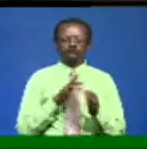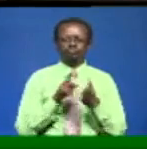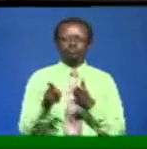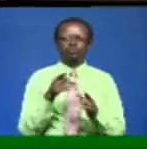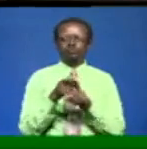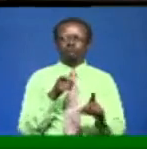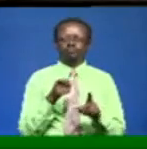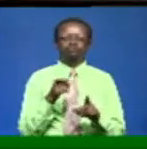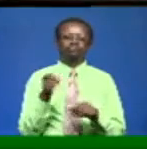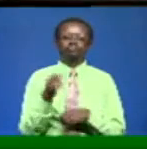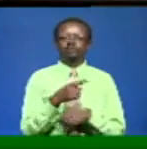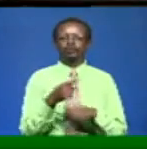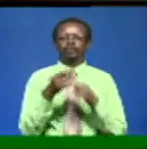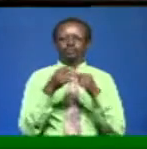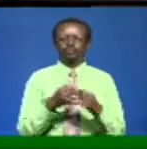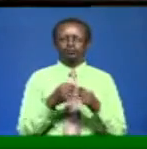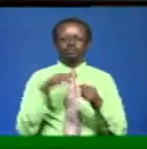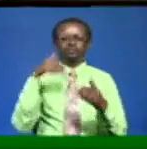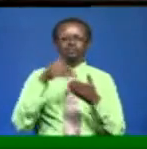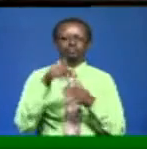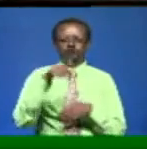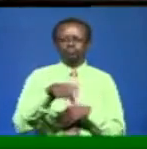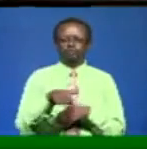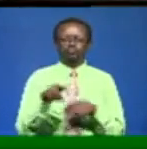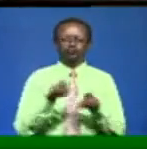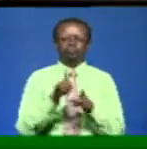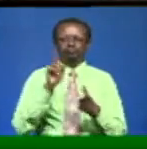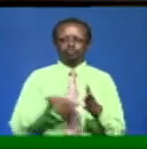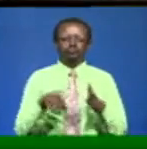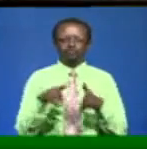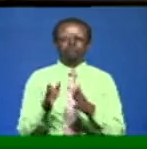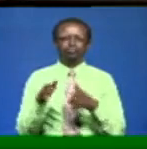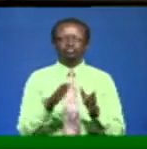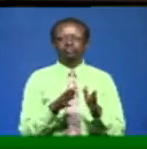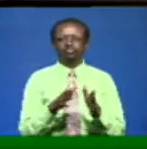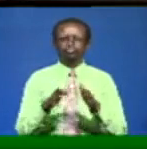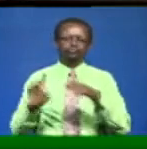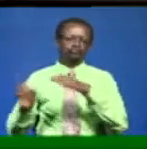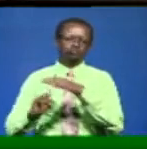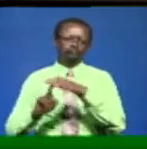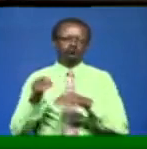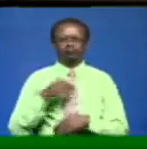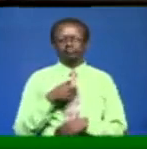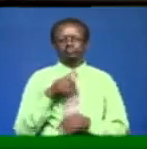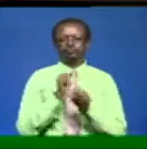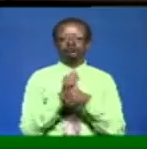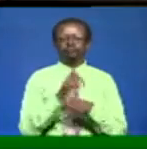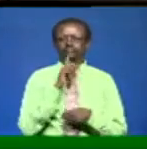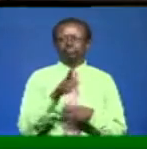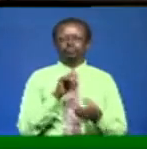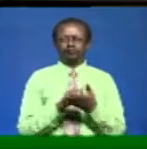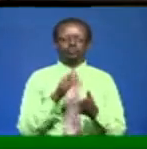date? Four, what measures is the ministry putting in place to ensure that former